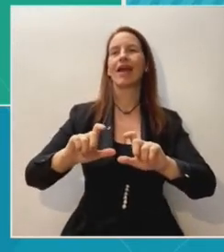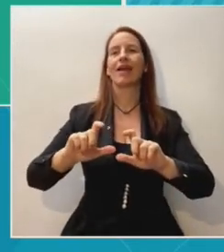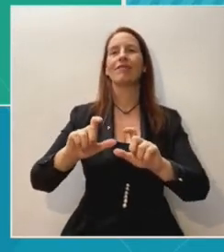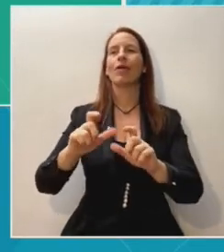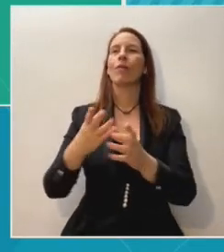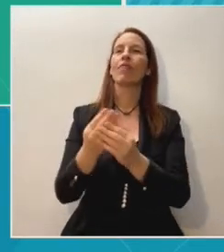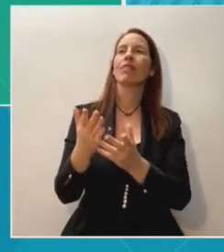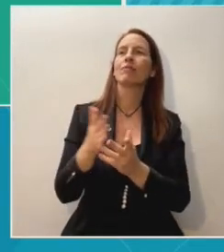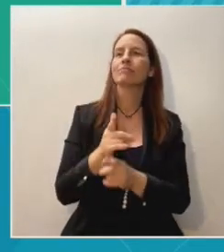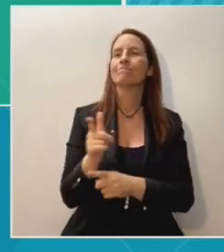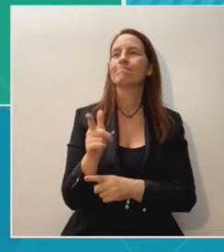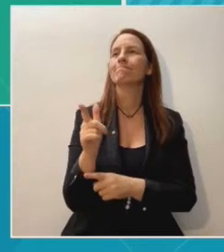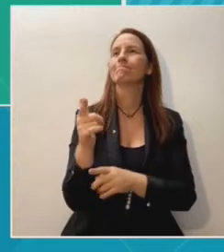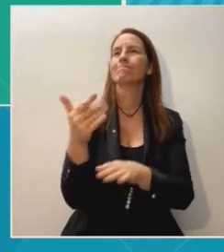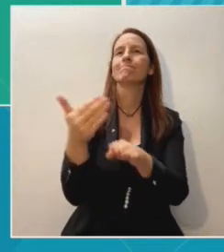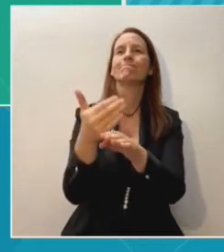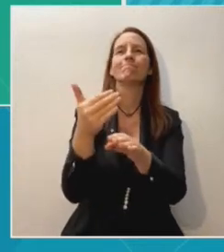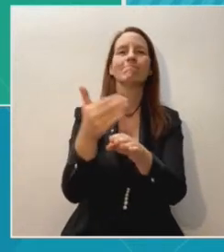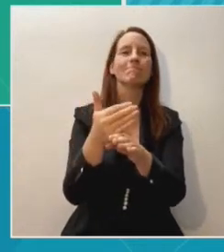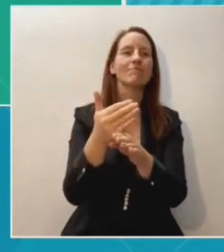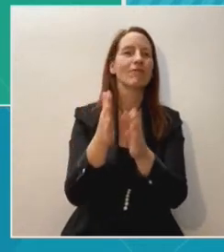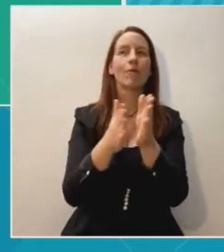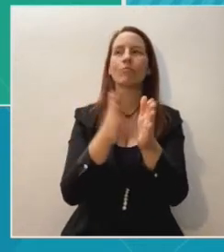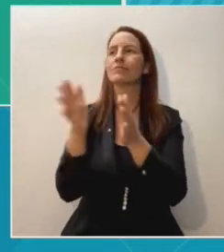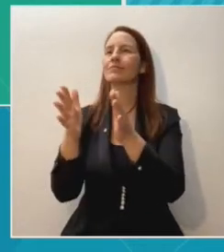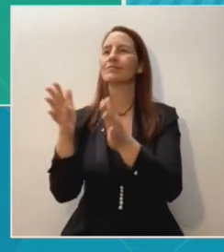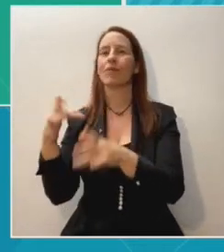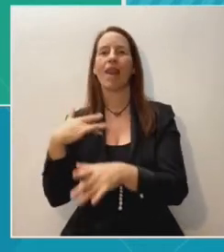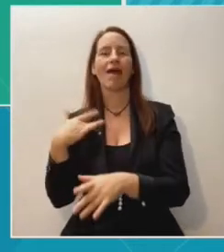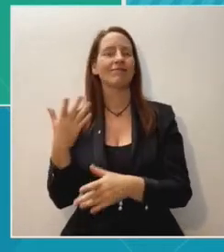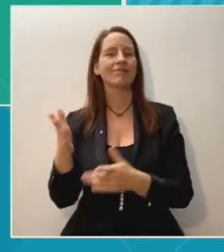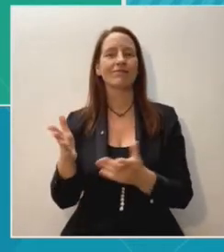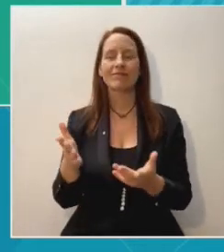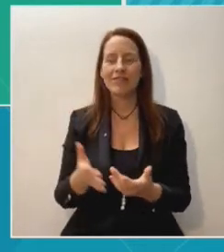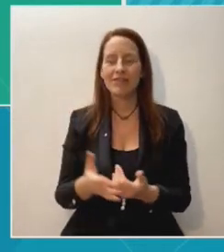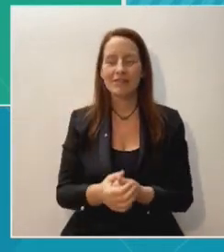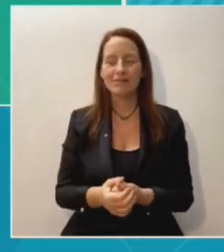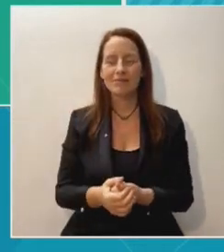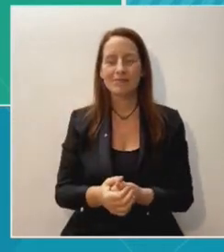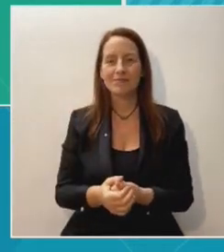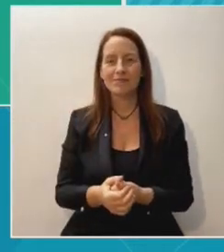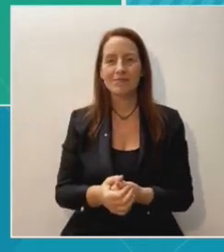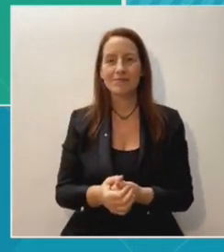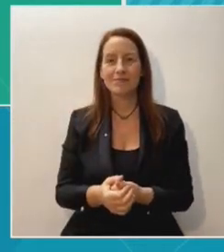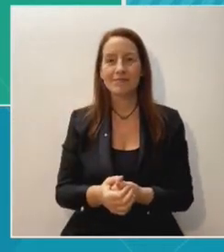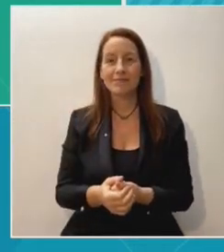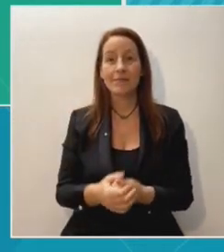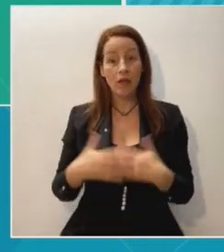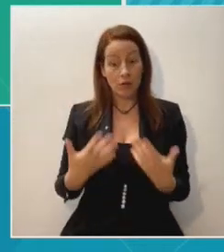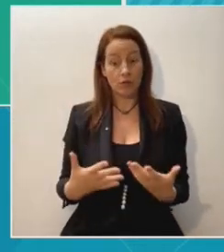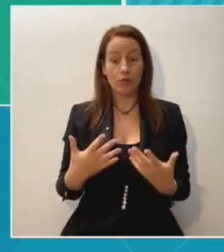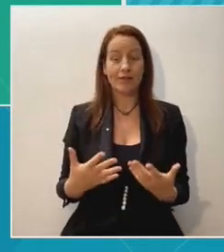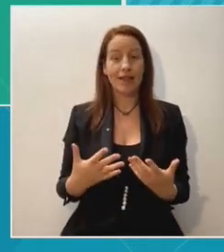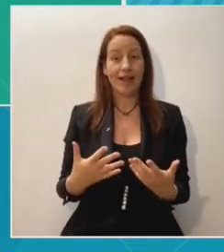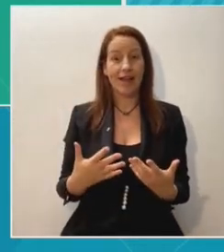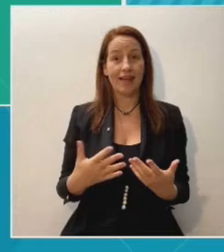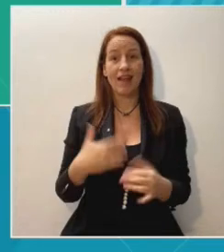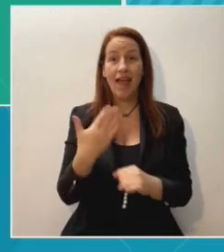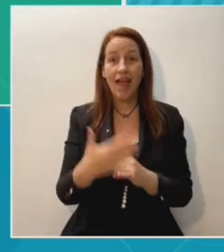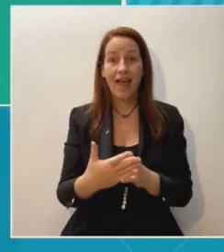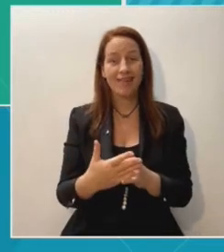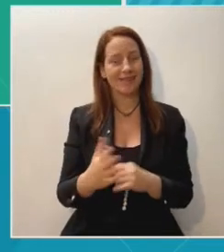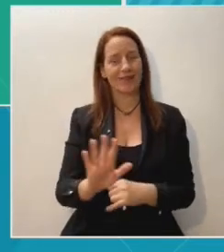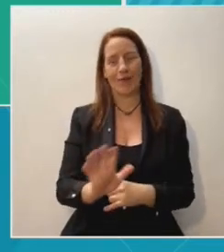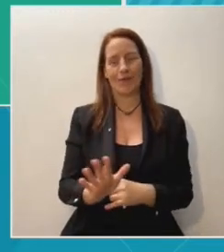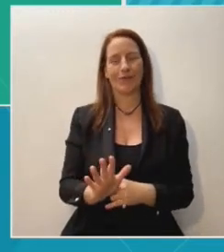career and wherever life may take you. Today marks a beginning and not an end, and we